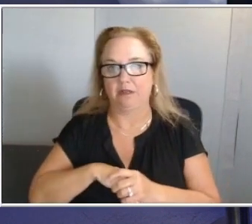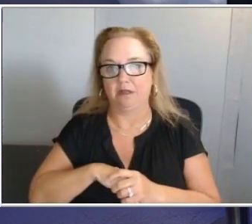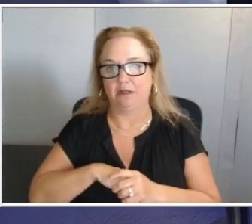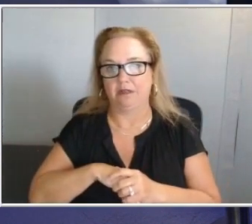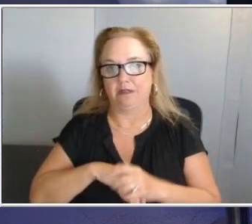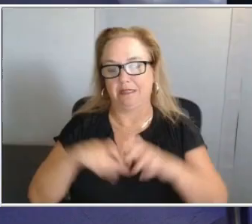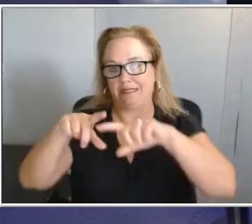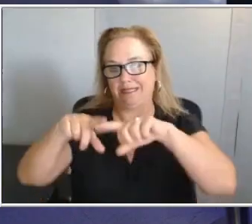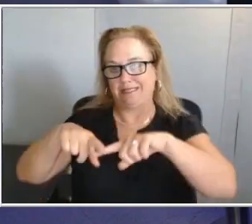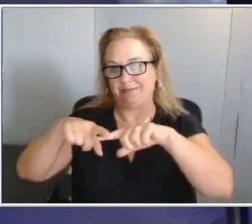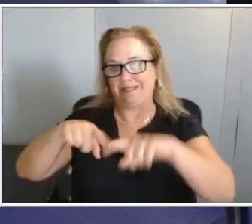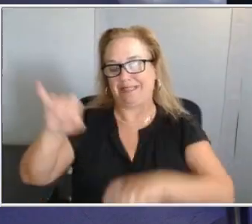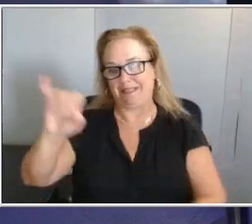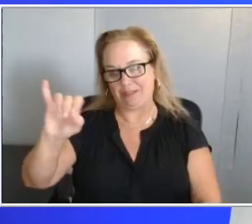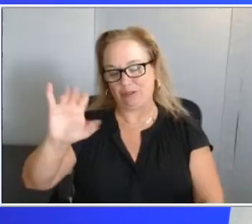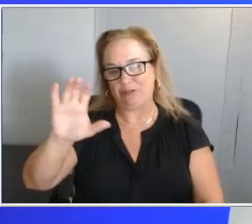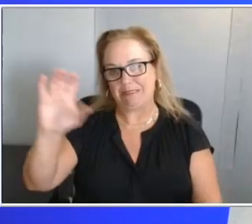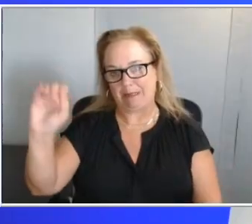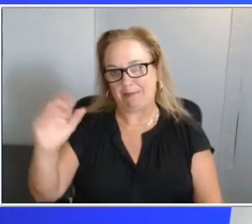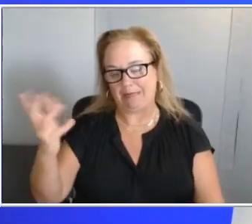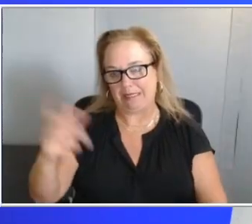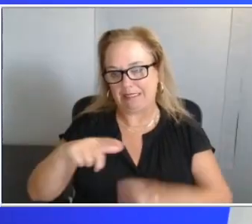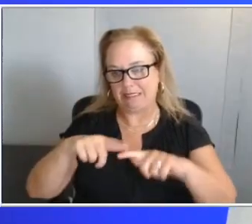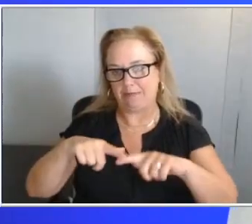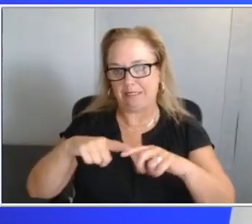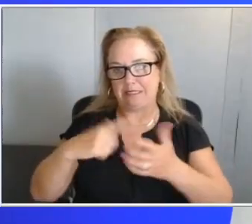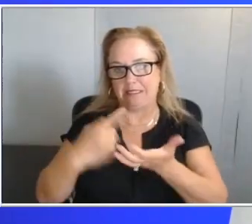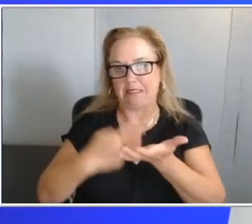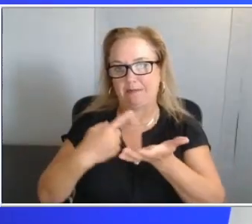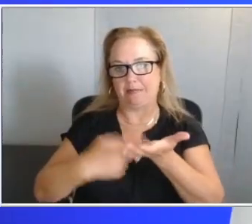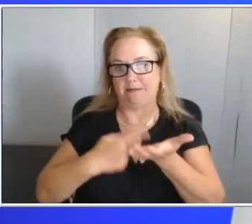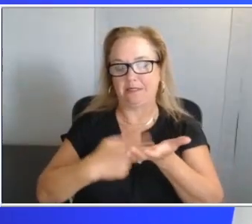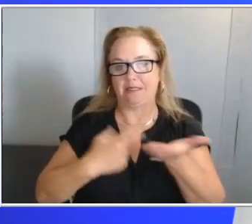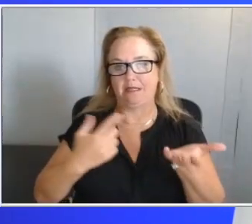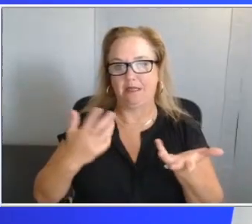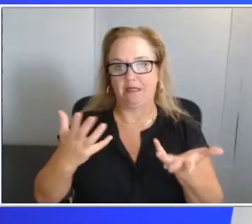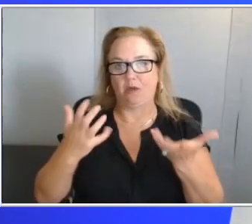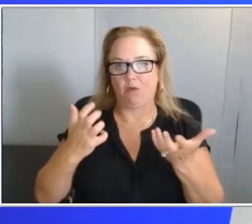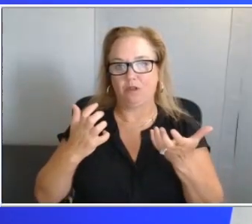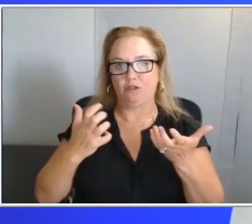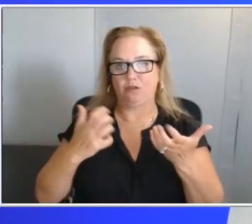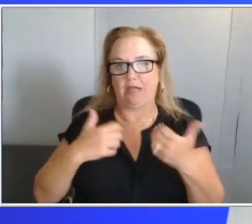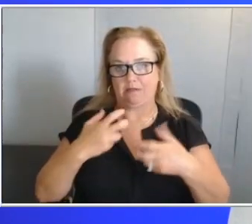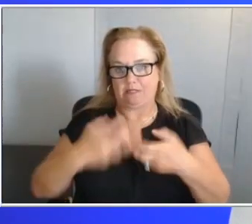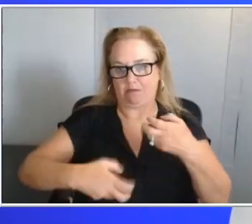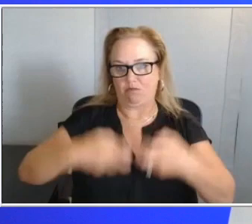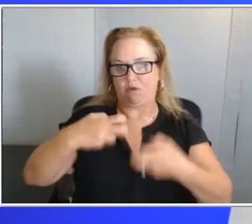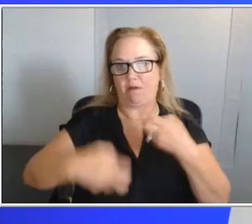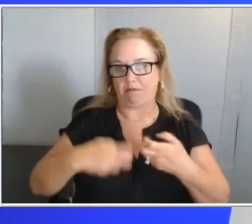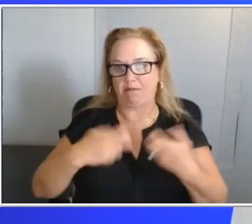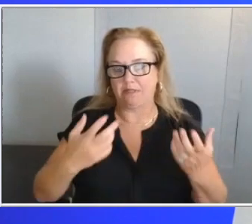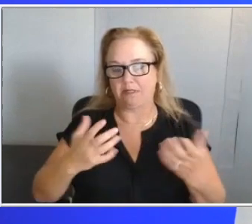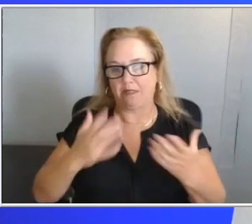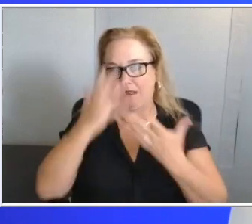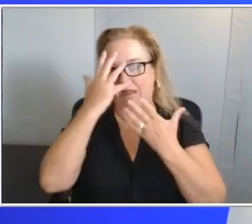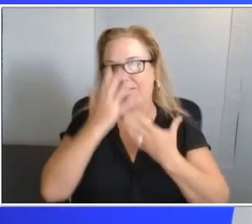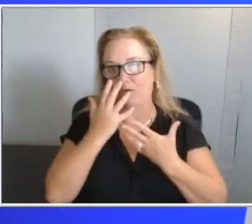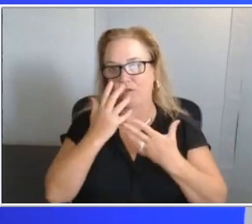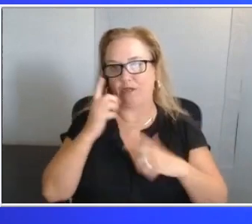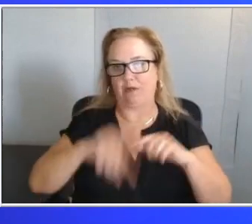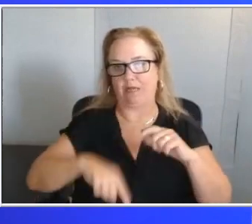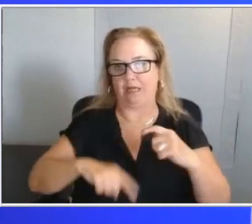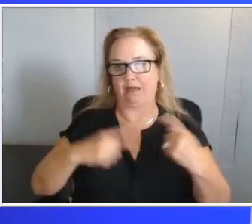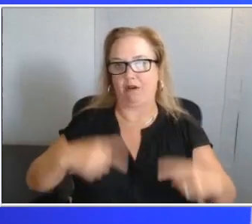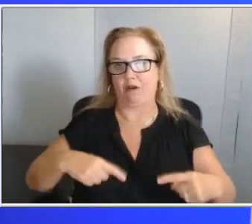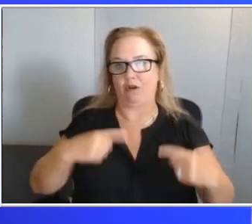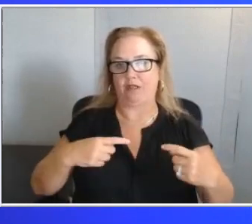Depends on the insurance company, but sometimes they do want you to have some functional problems, and unfortunately, we can't argue that